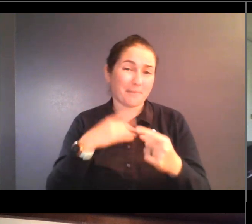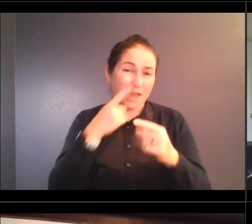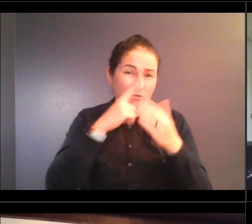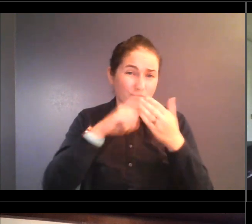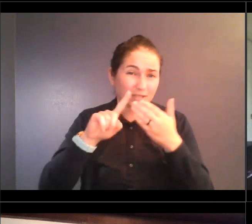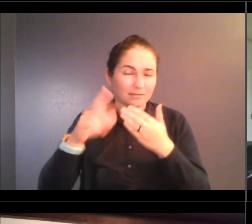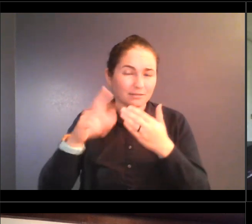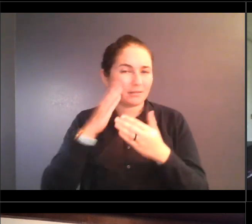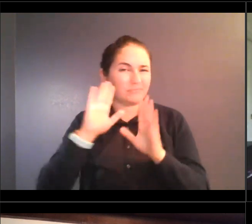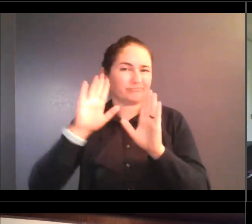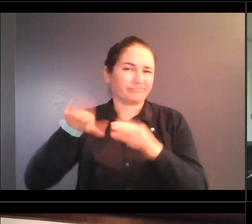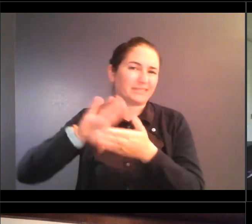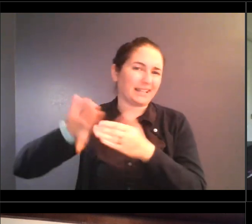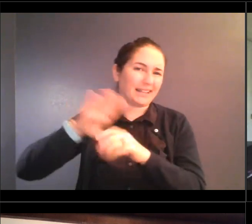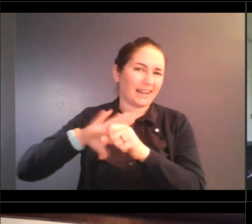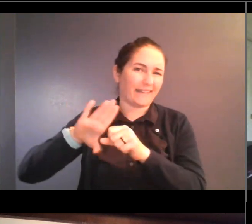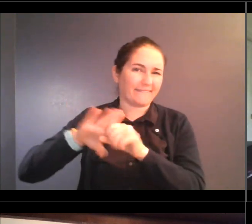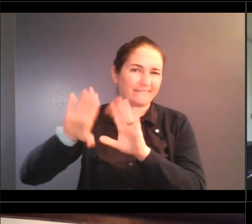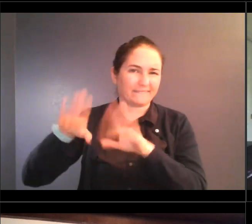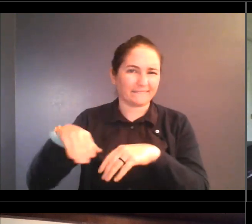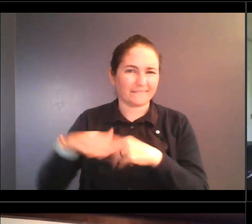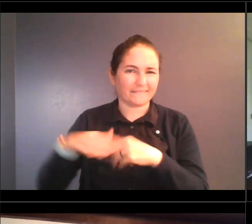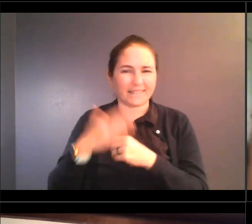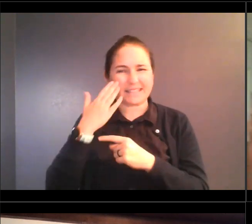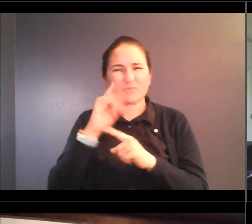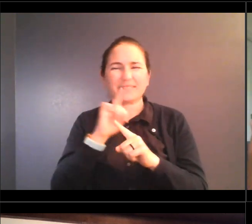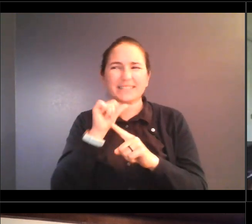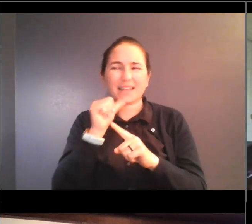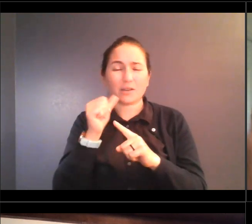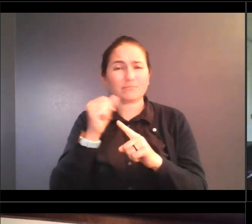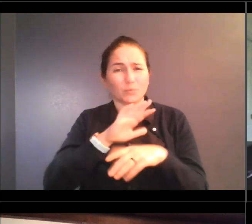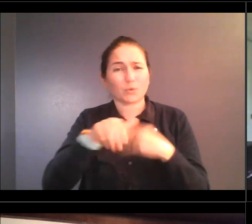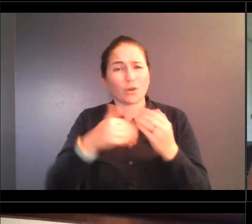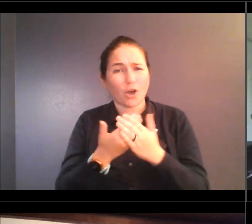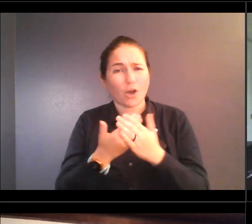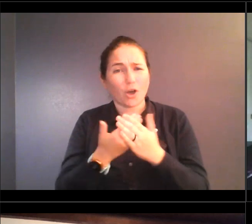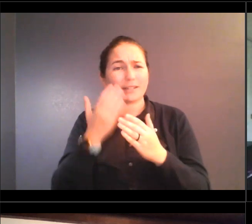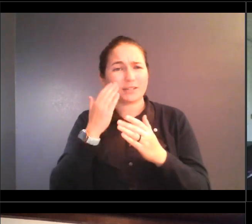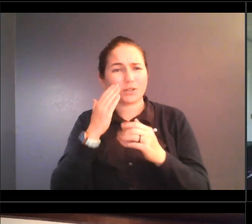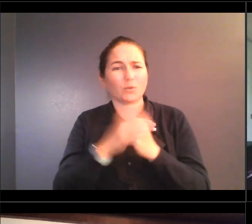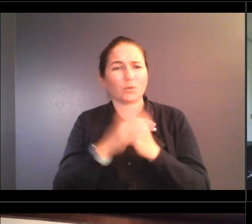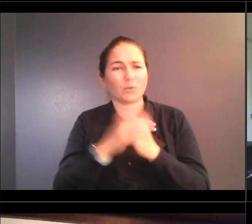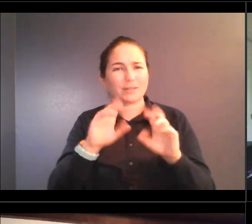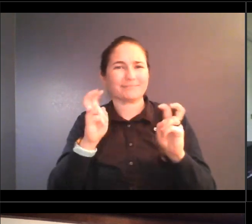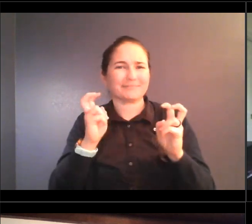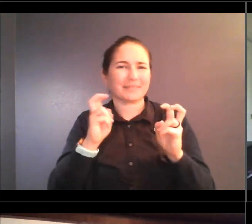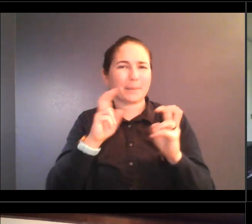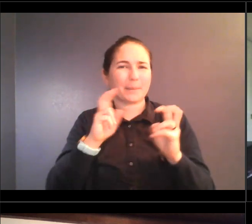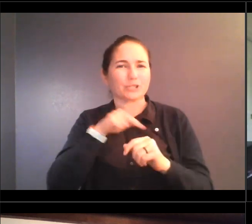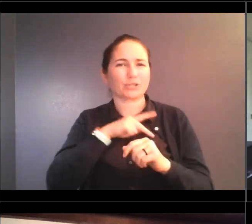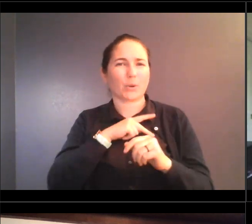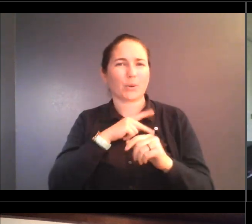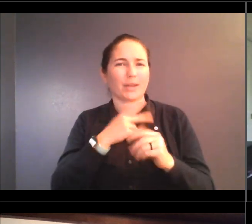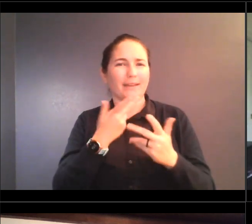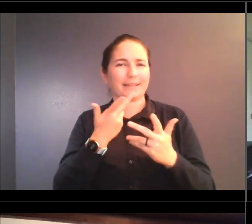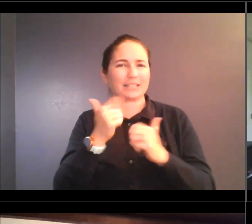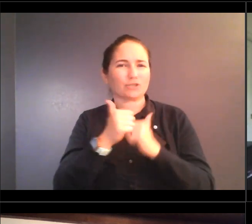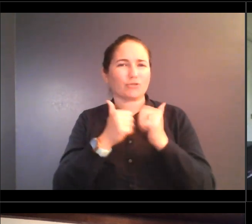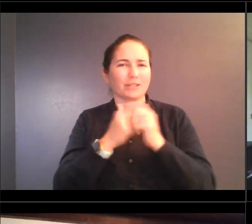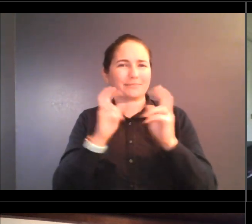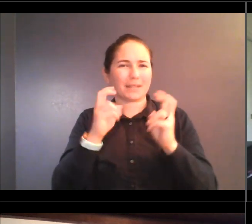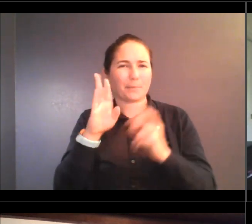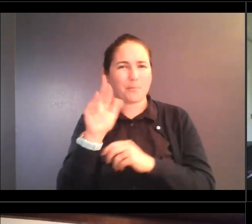there's enough of that. And I don't really view that as like, you know, the kind of, we are all doing persona construction. We are all doing brands. It's just like not the persona that